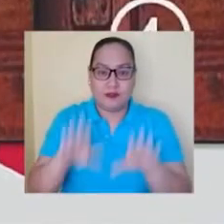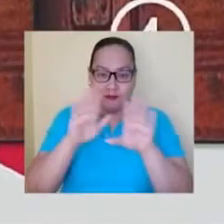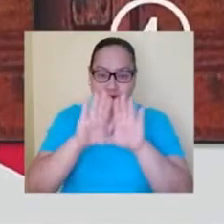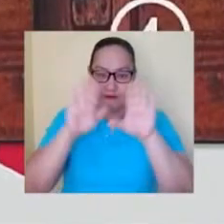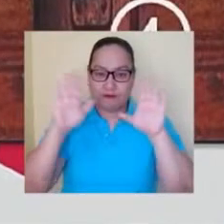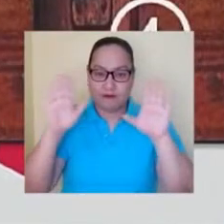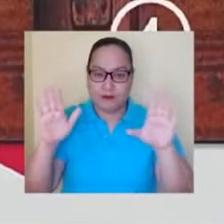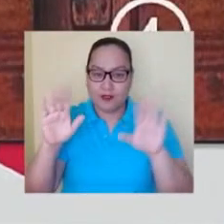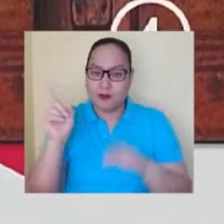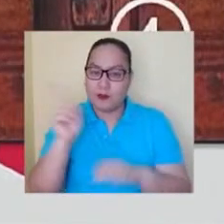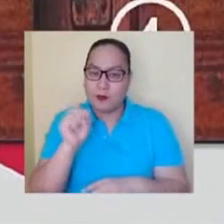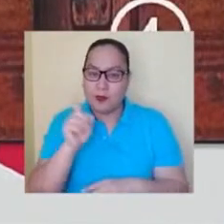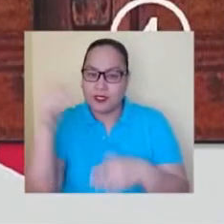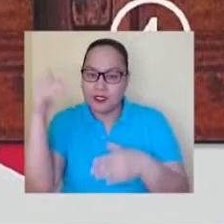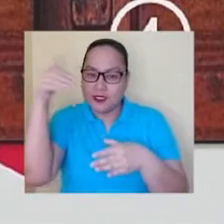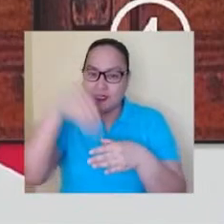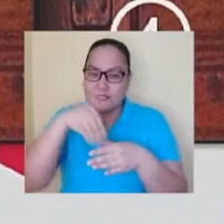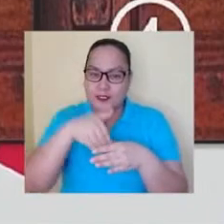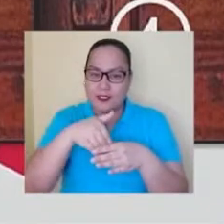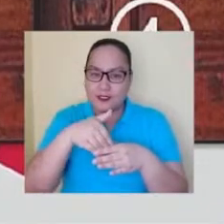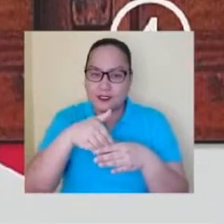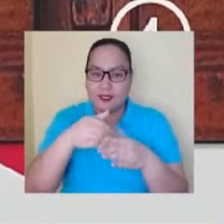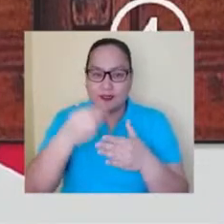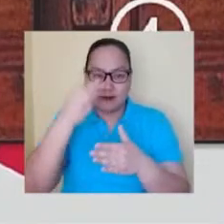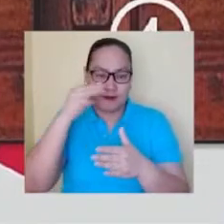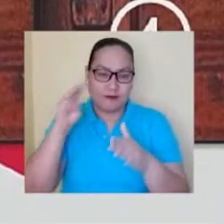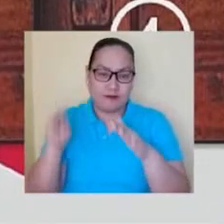what is inside our mystery picture.